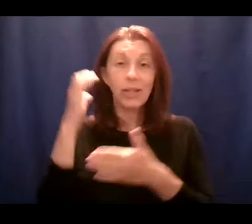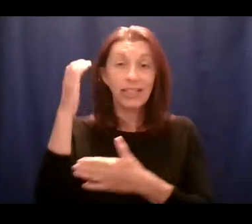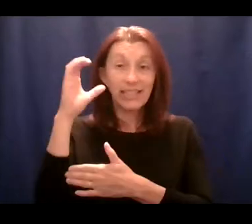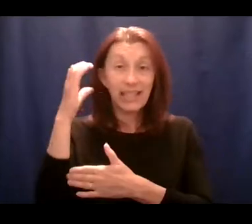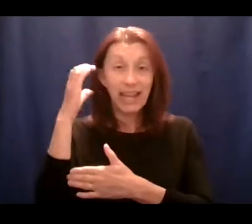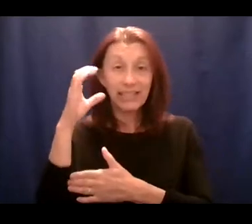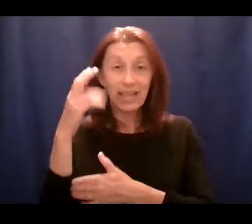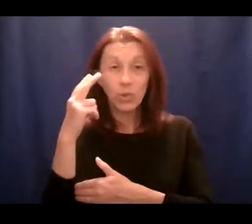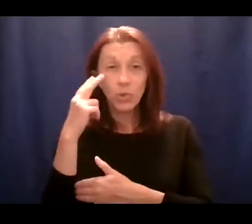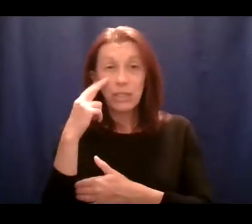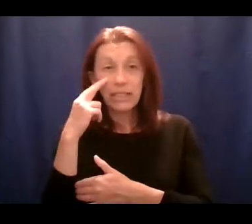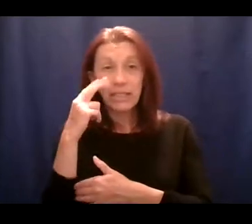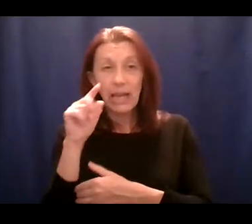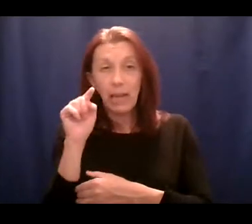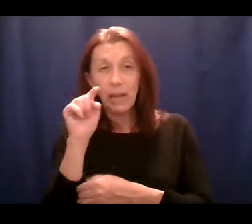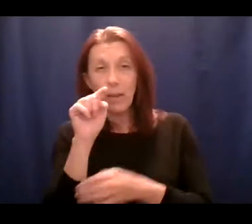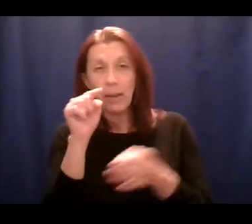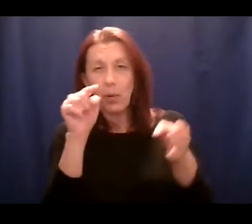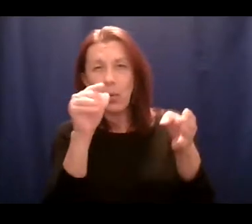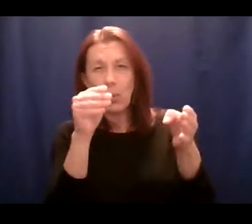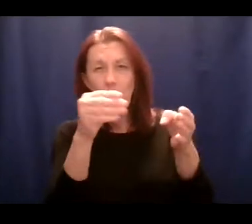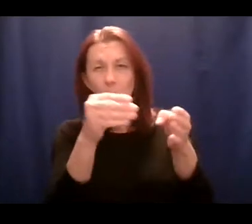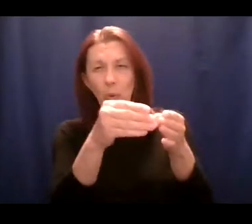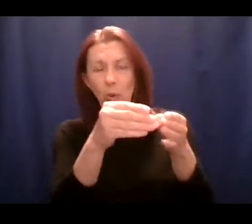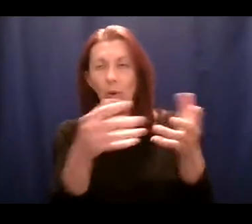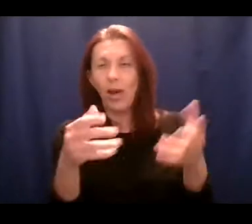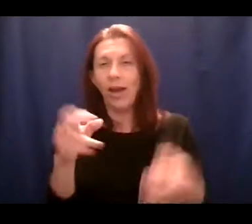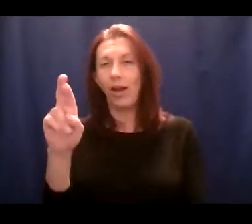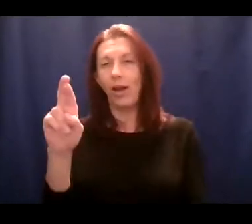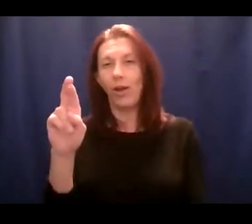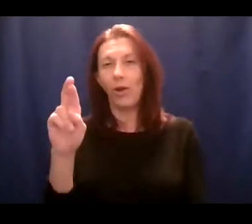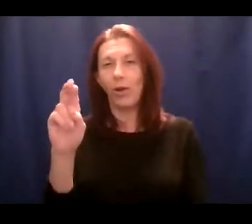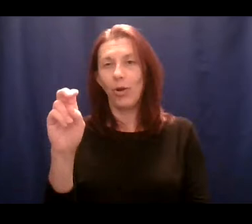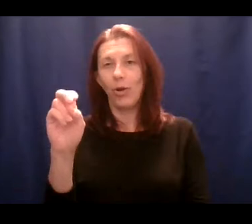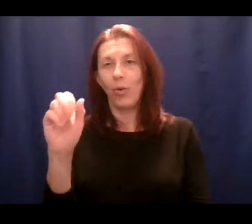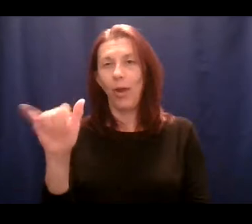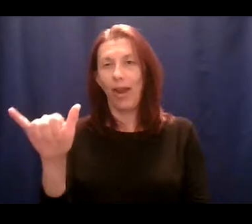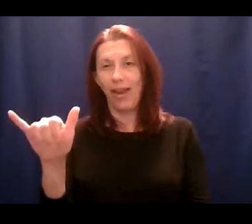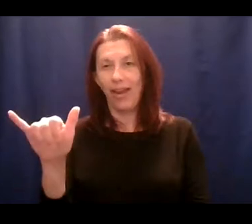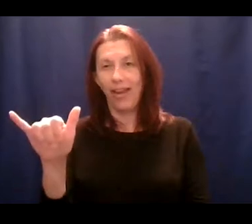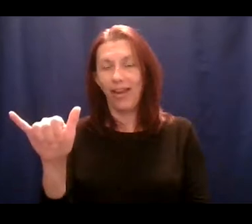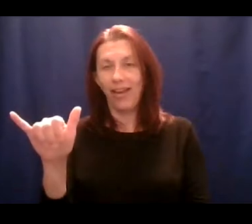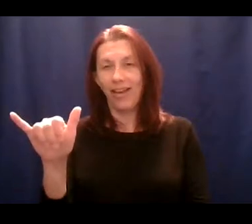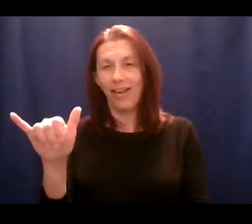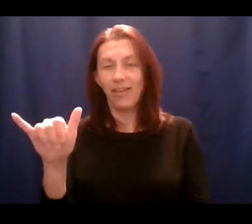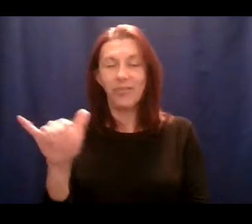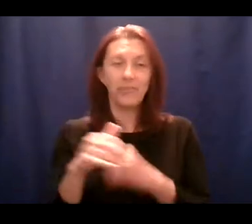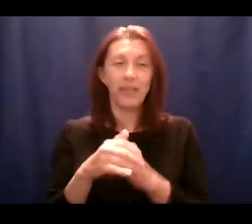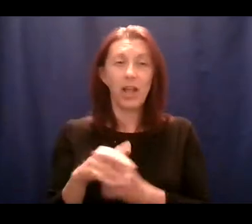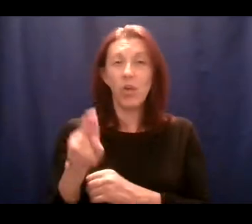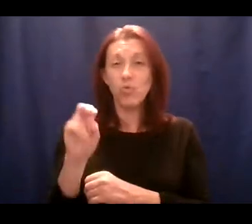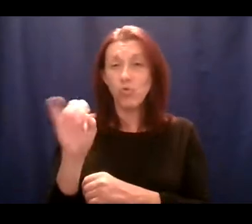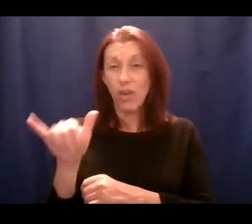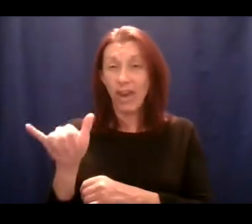hanging out towards the back of the exhibit, and those are rays. Rays also have a skeleton that's made of cartilage, and they have